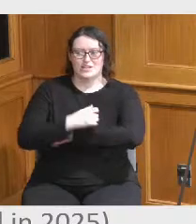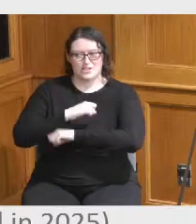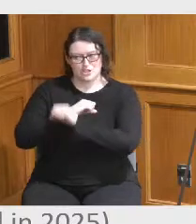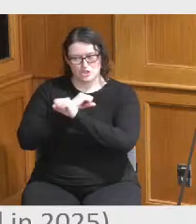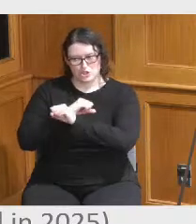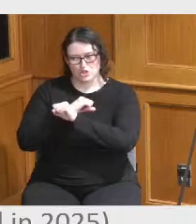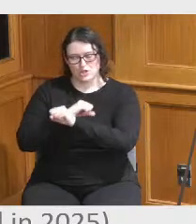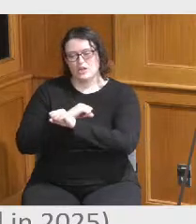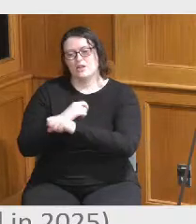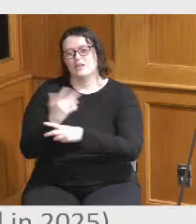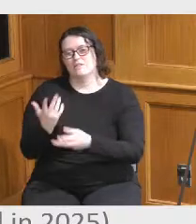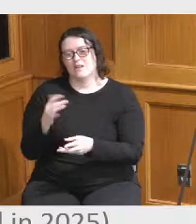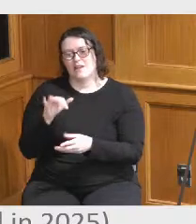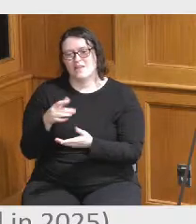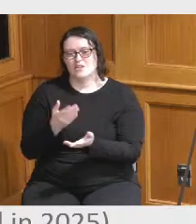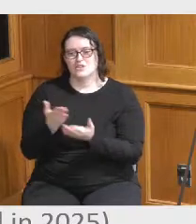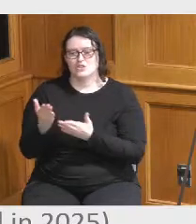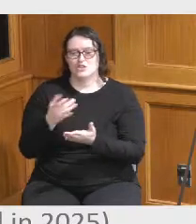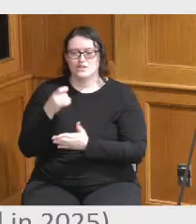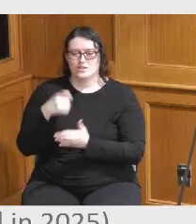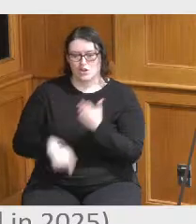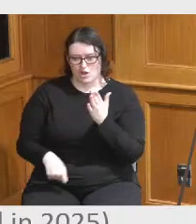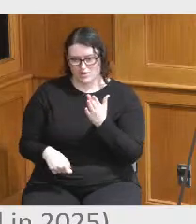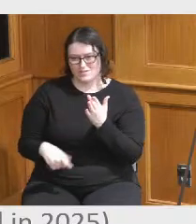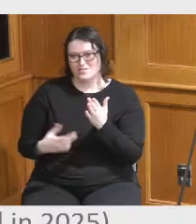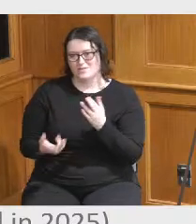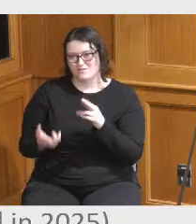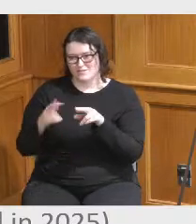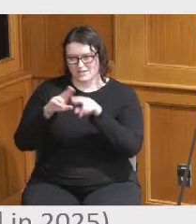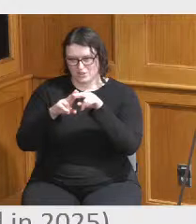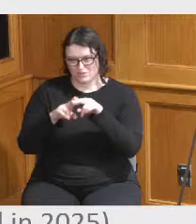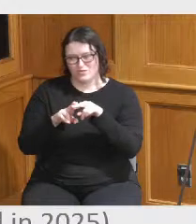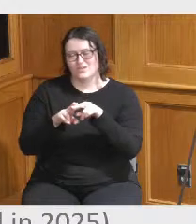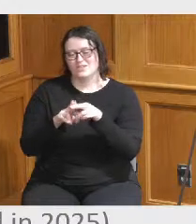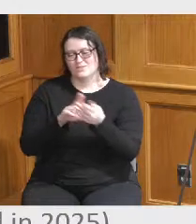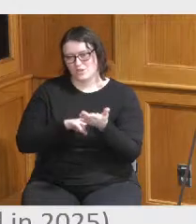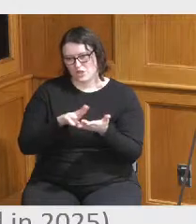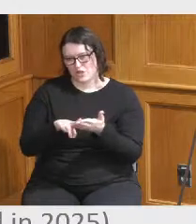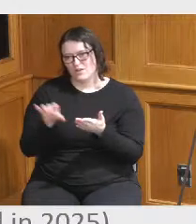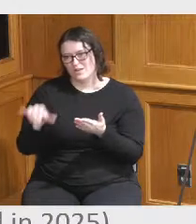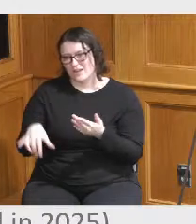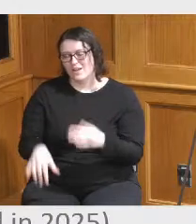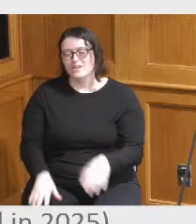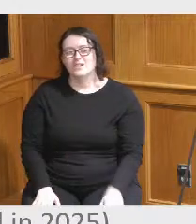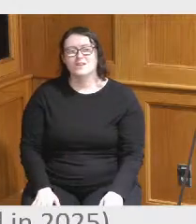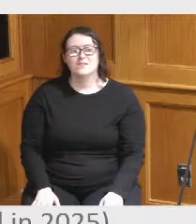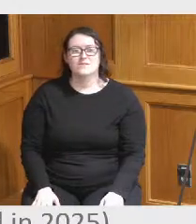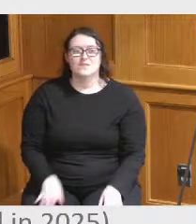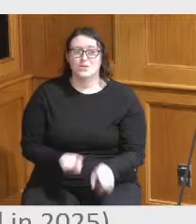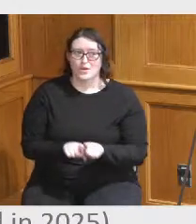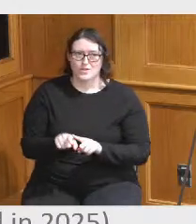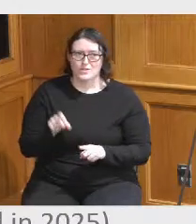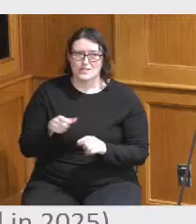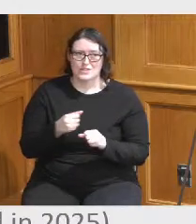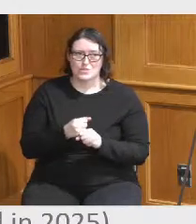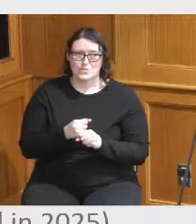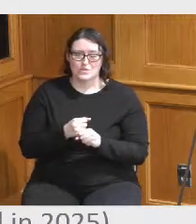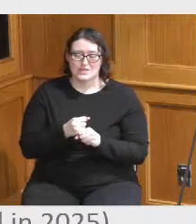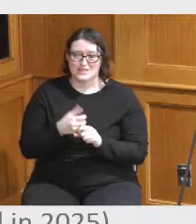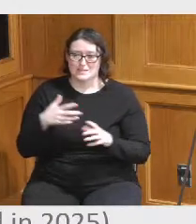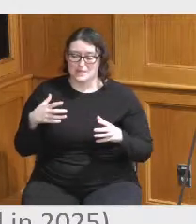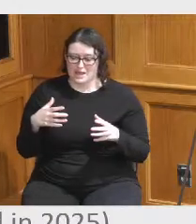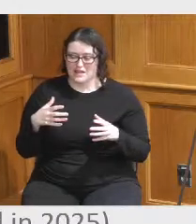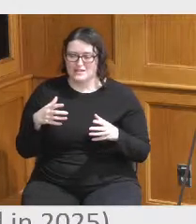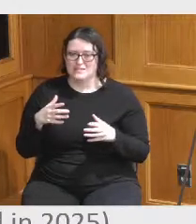and this is a service cost that we've seen increases in. We've also found the need to expand some of